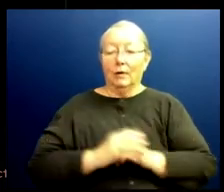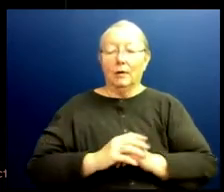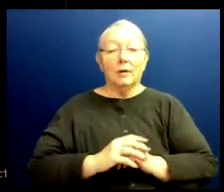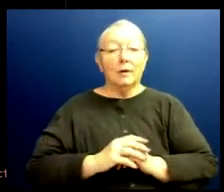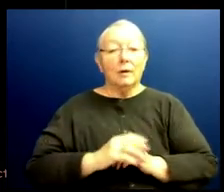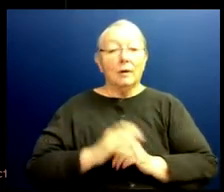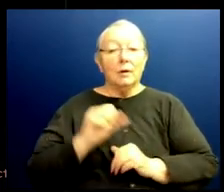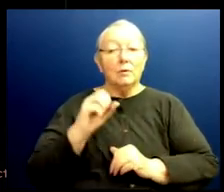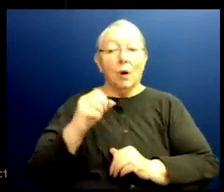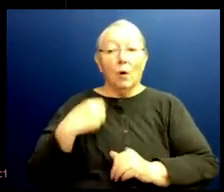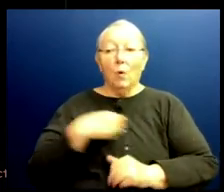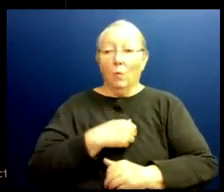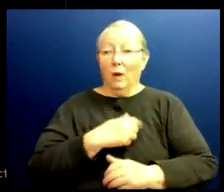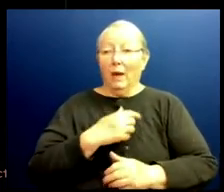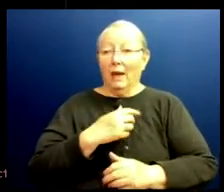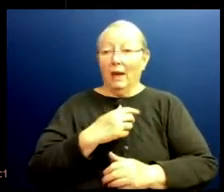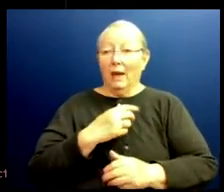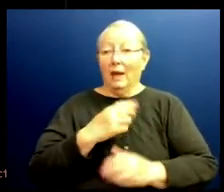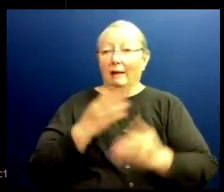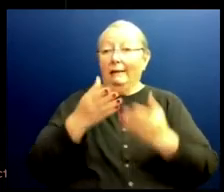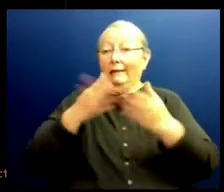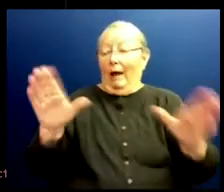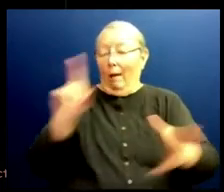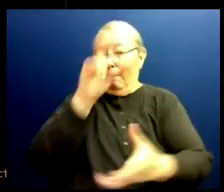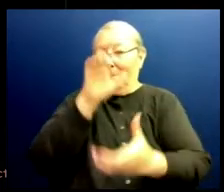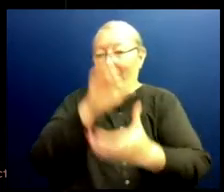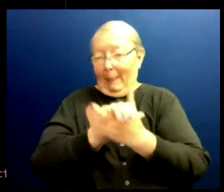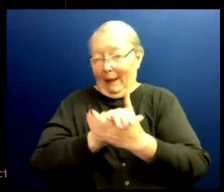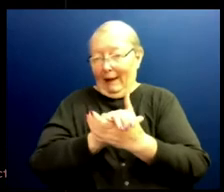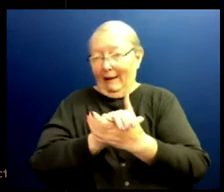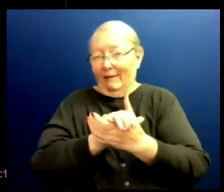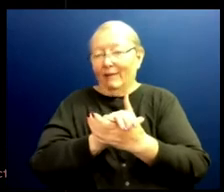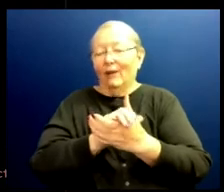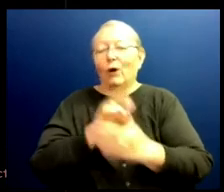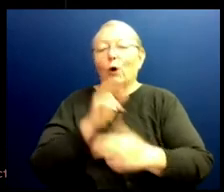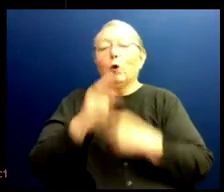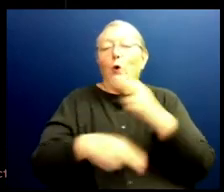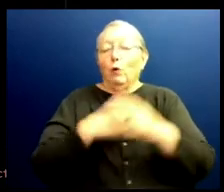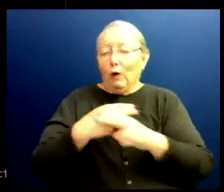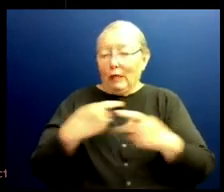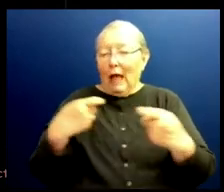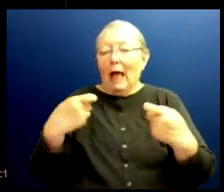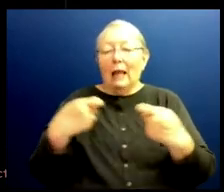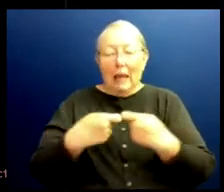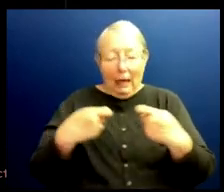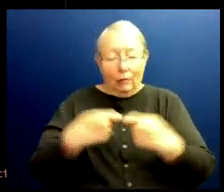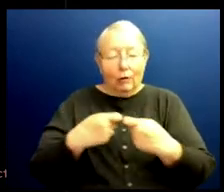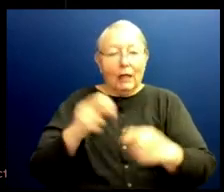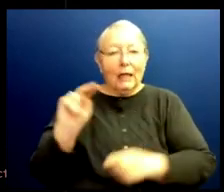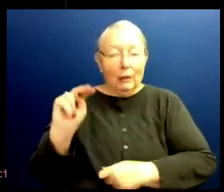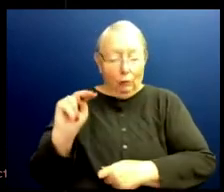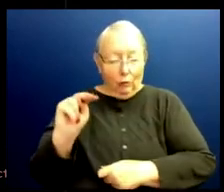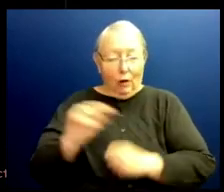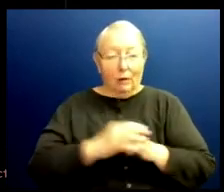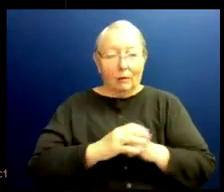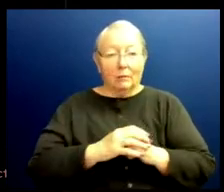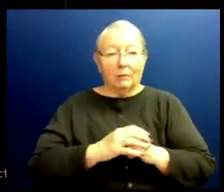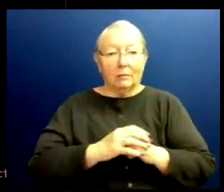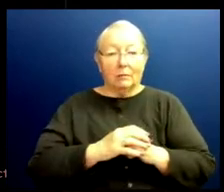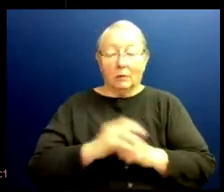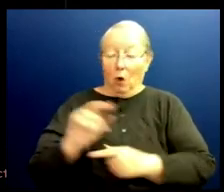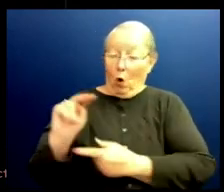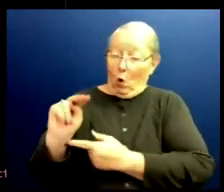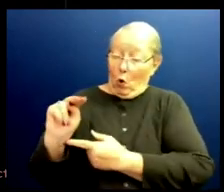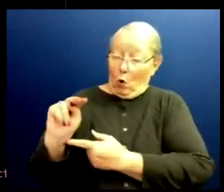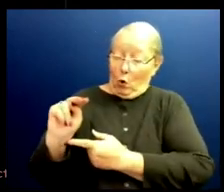is electrically neutral. Nuclear forces, they only operate on the scale